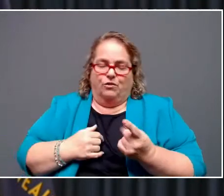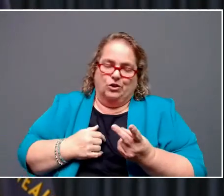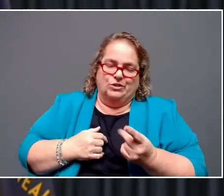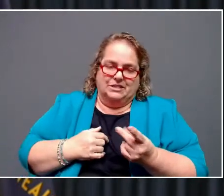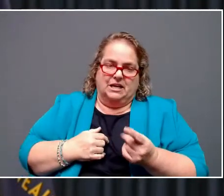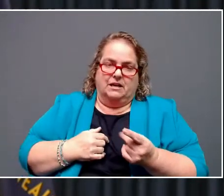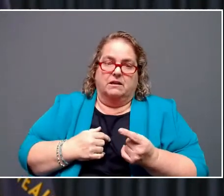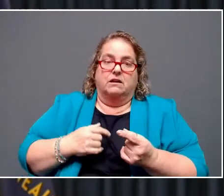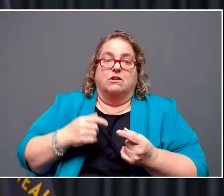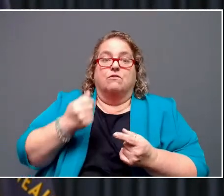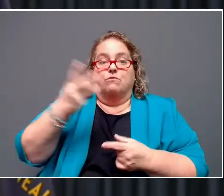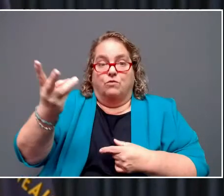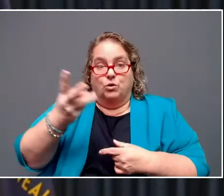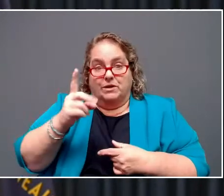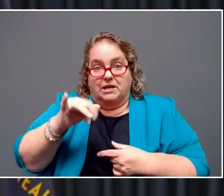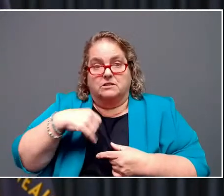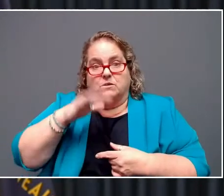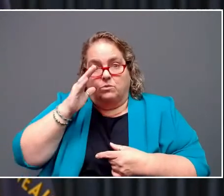days, we'll be getting out